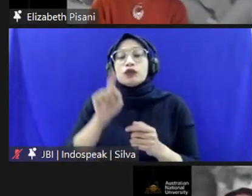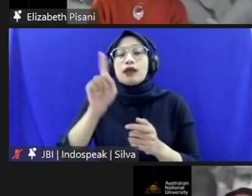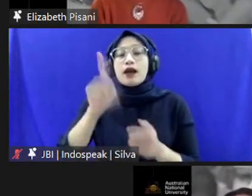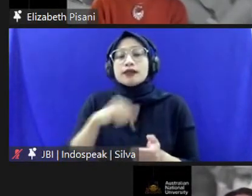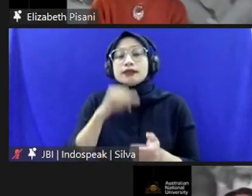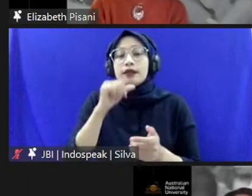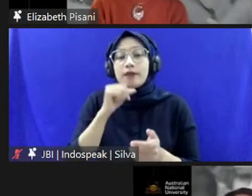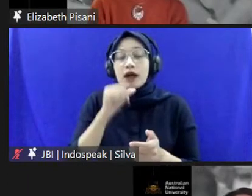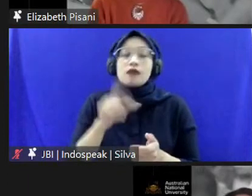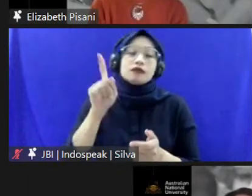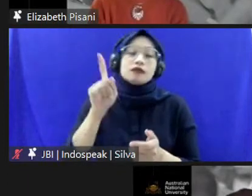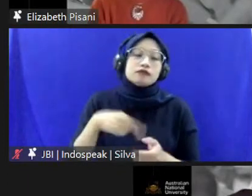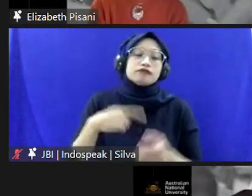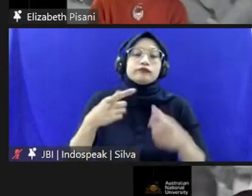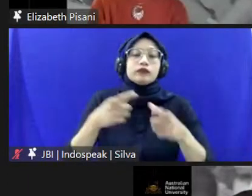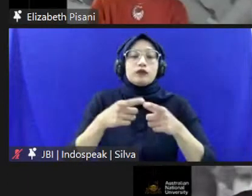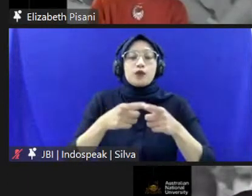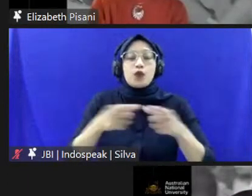in Indonesia.